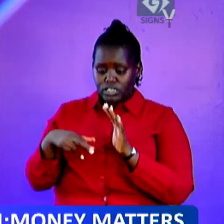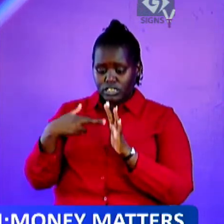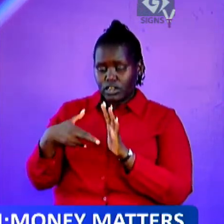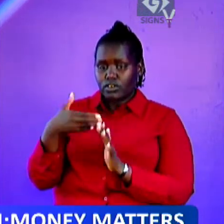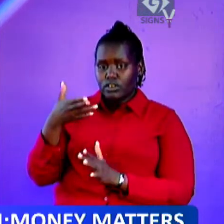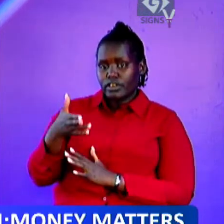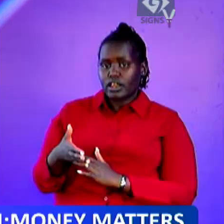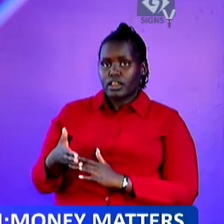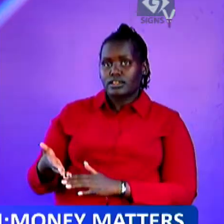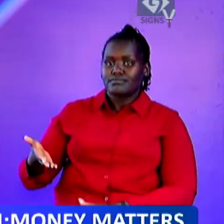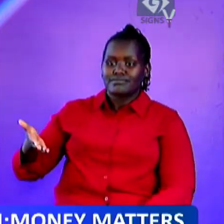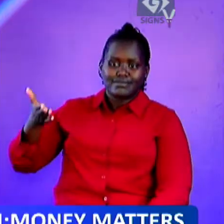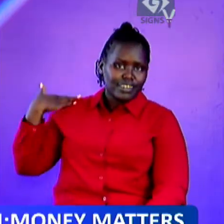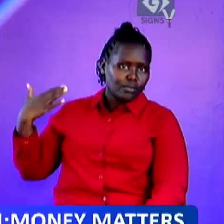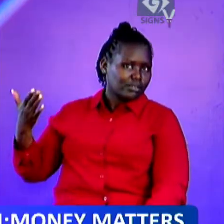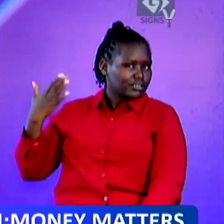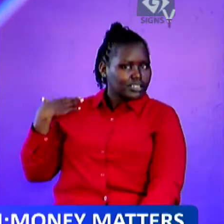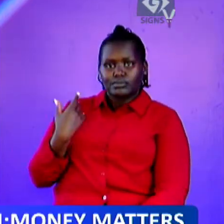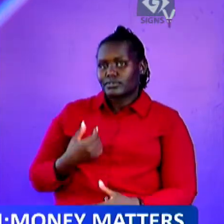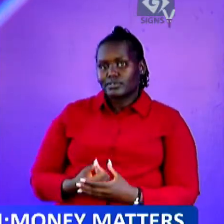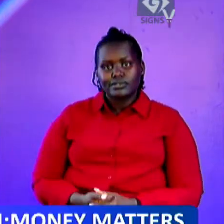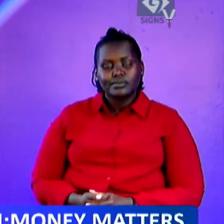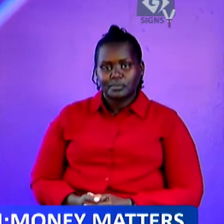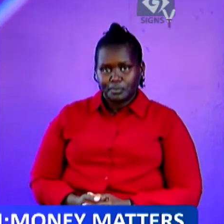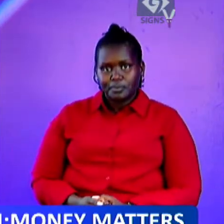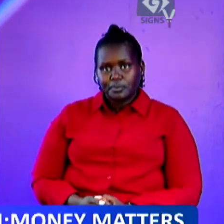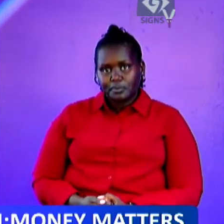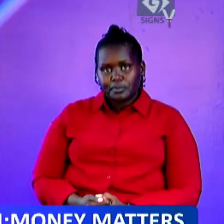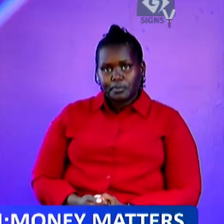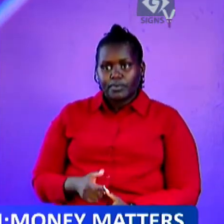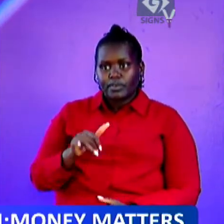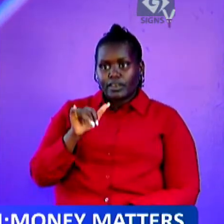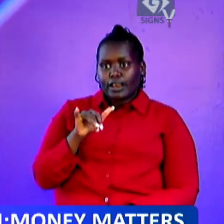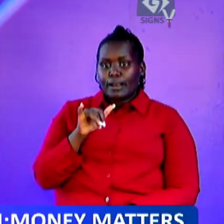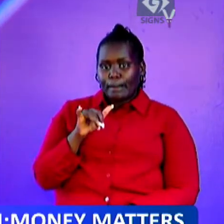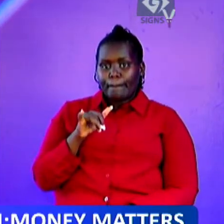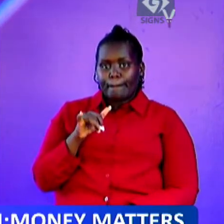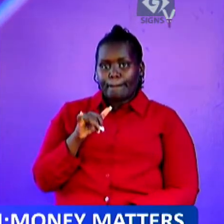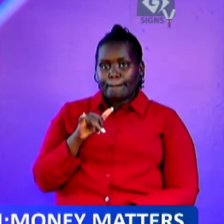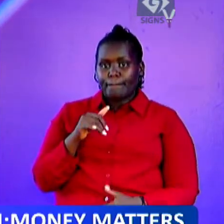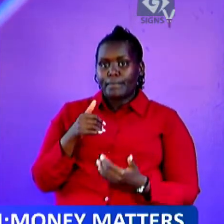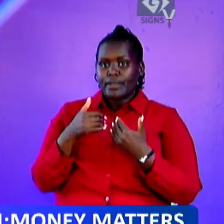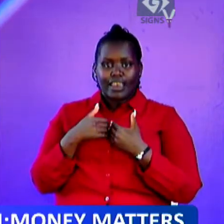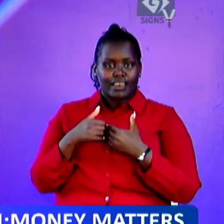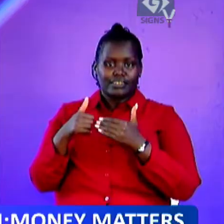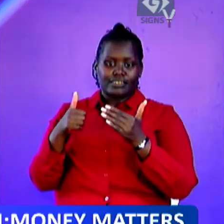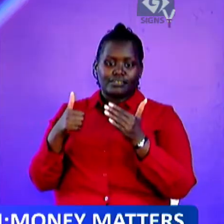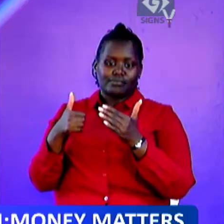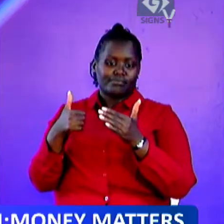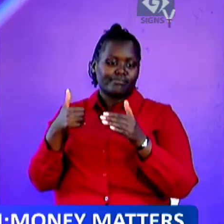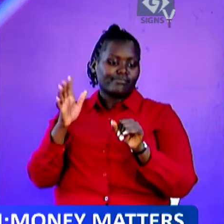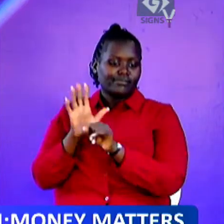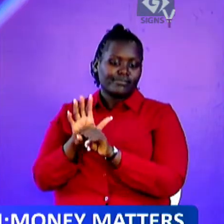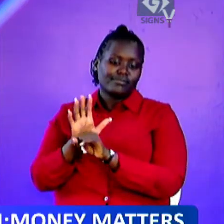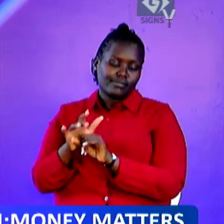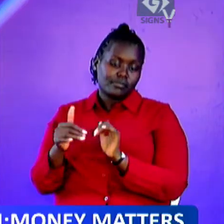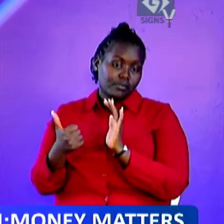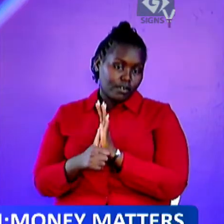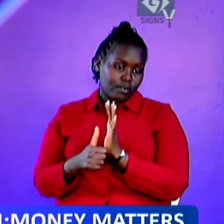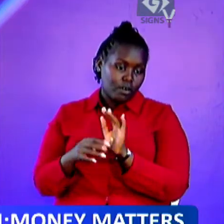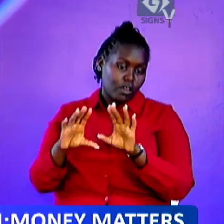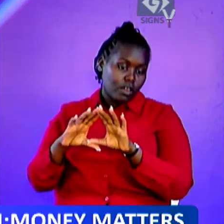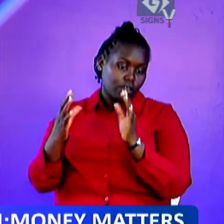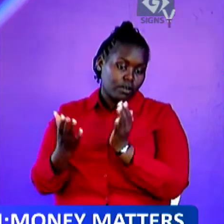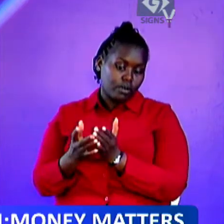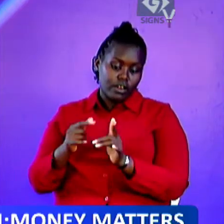way back. But of course, that caused chaos. A lot of chaos. Globally.